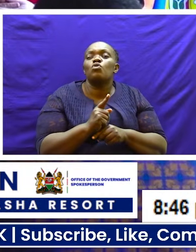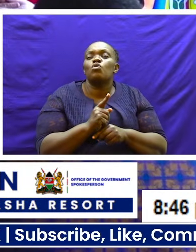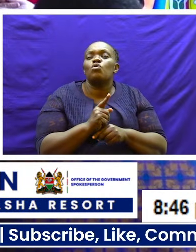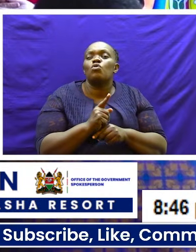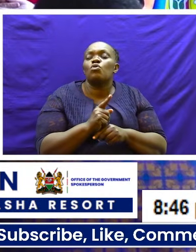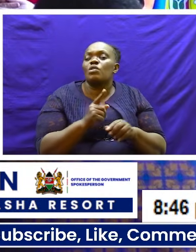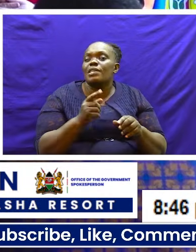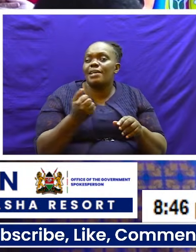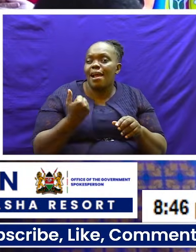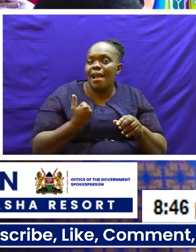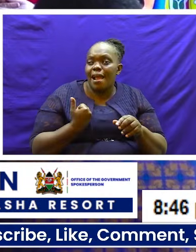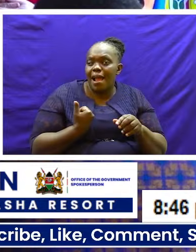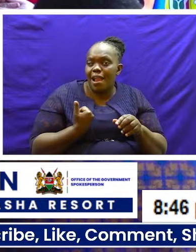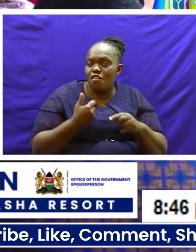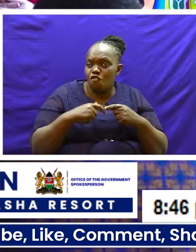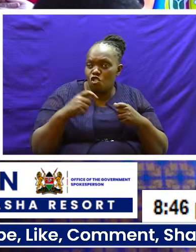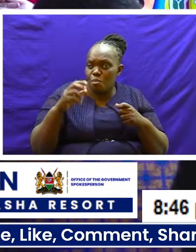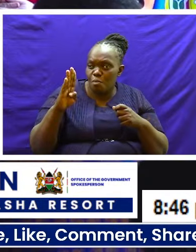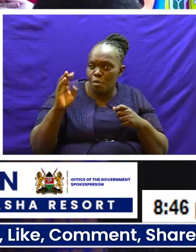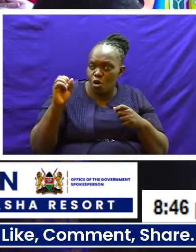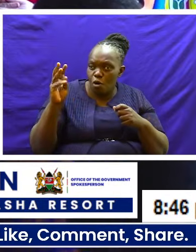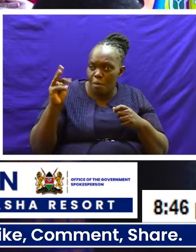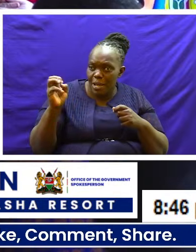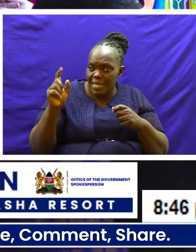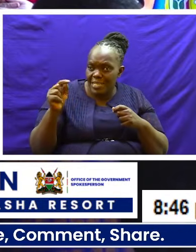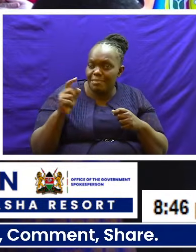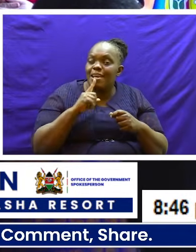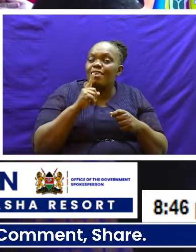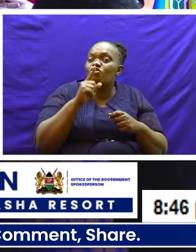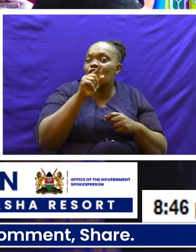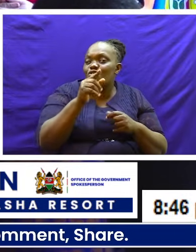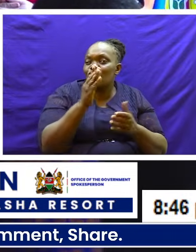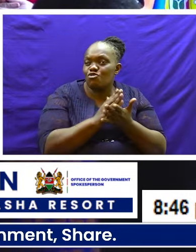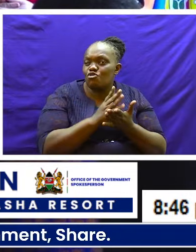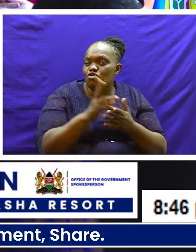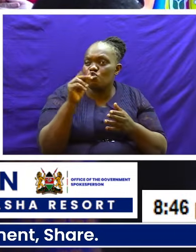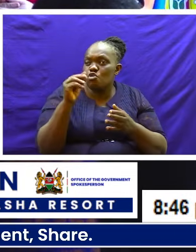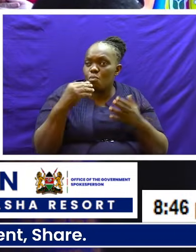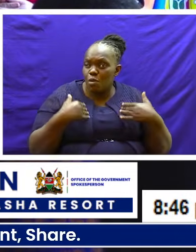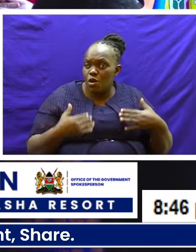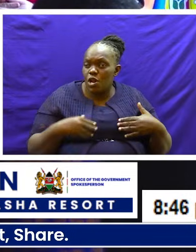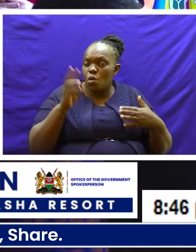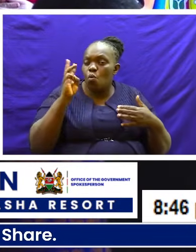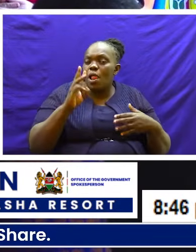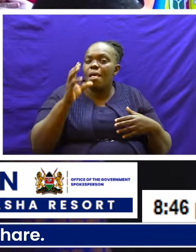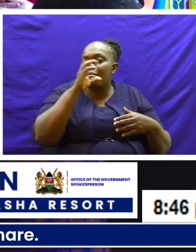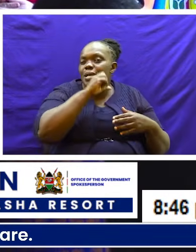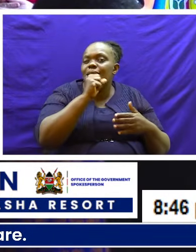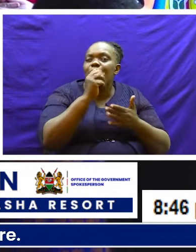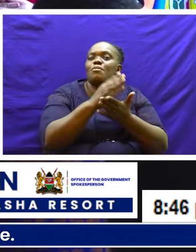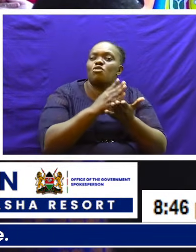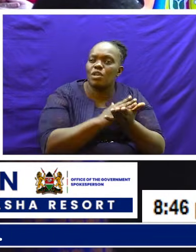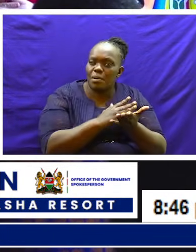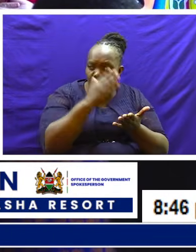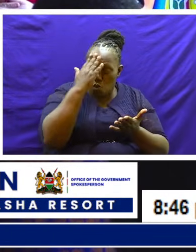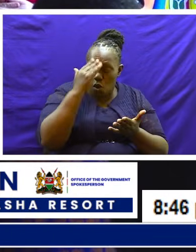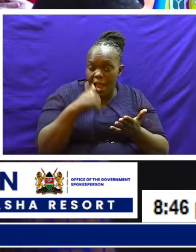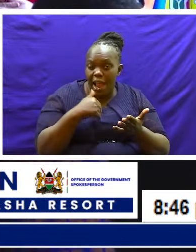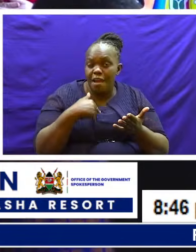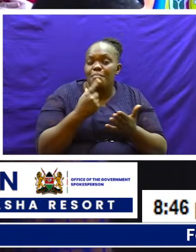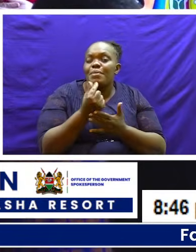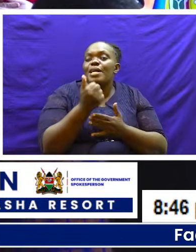the lady from Bomet, I can assure you, nobody would lack a program because of